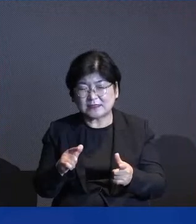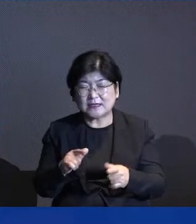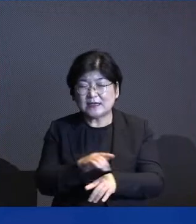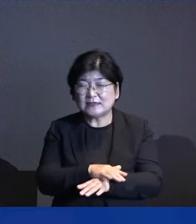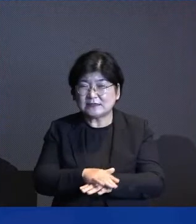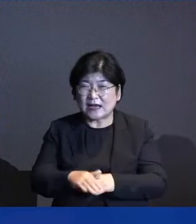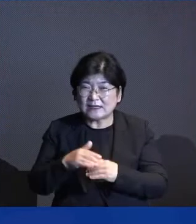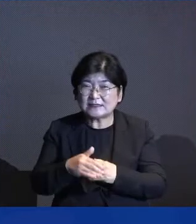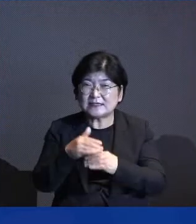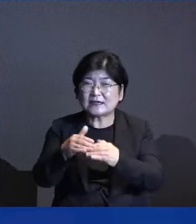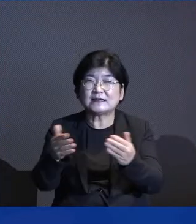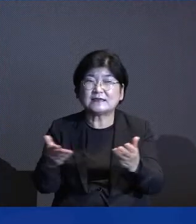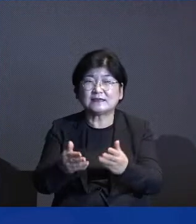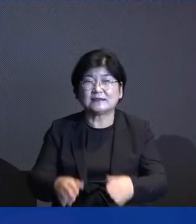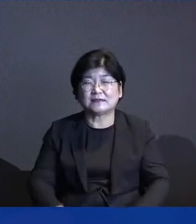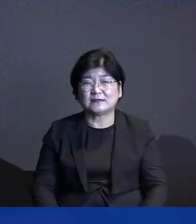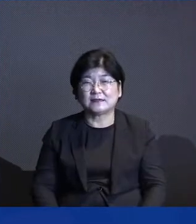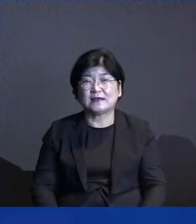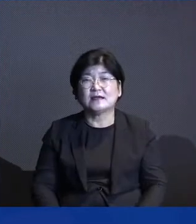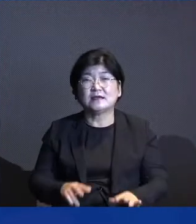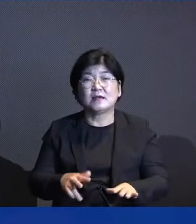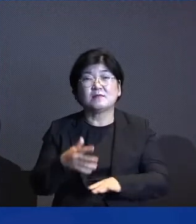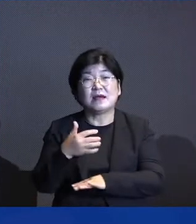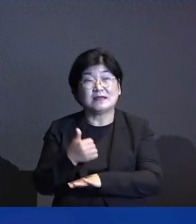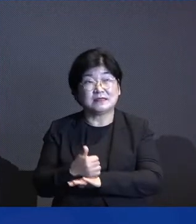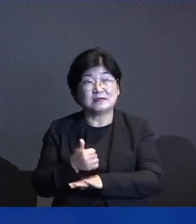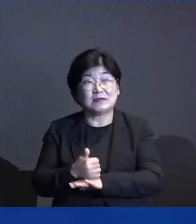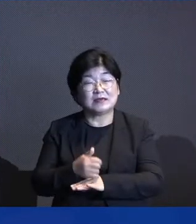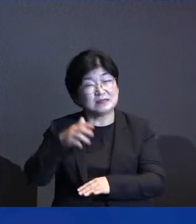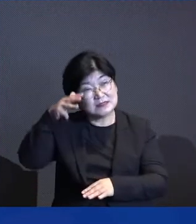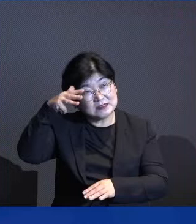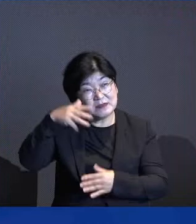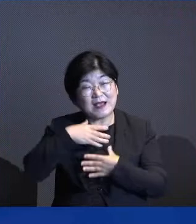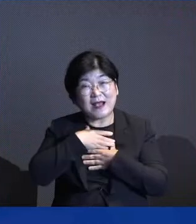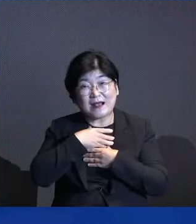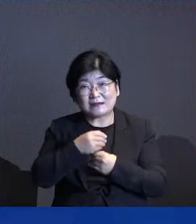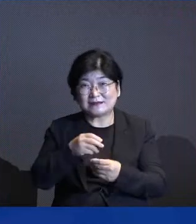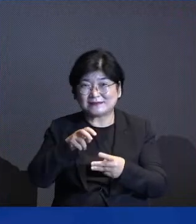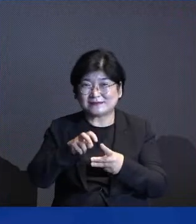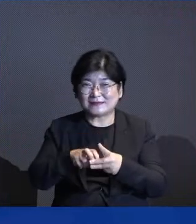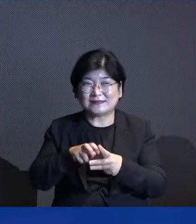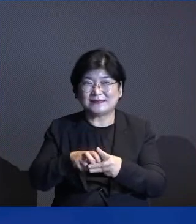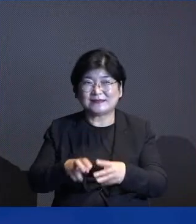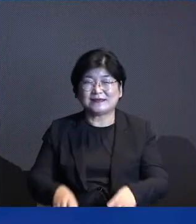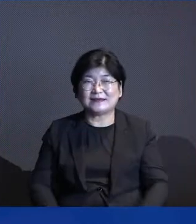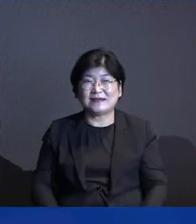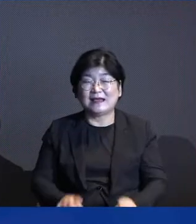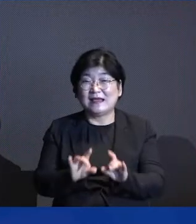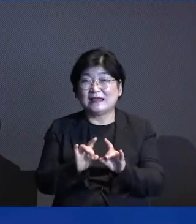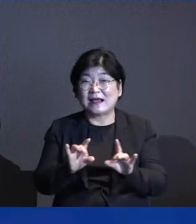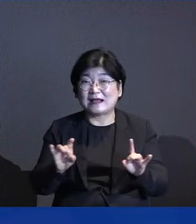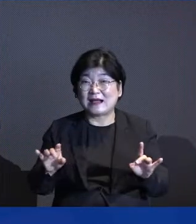slide. And the Dementia Relief Center, which is located in each community,